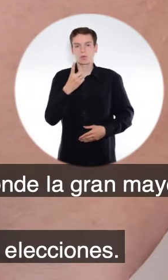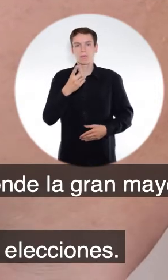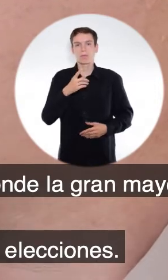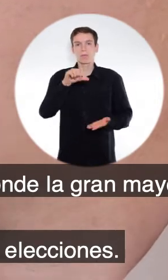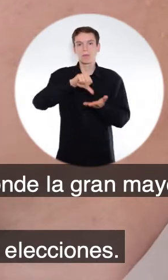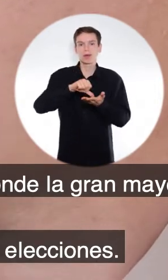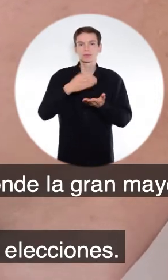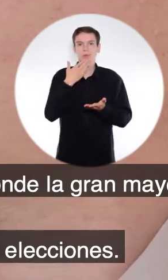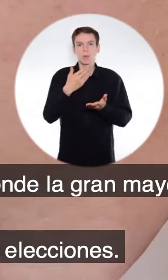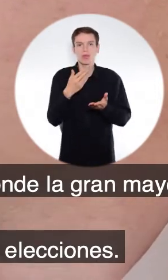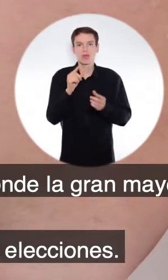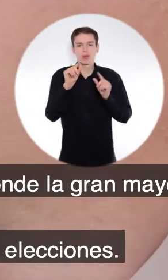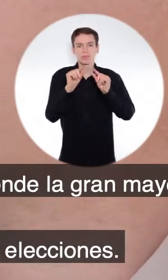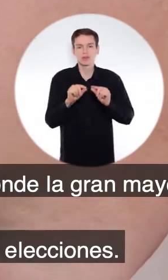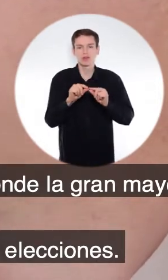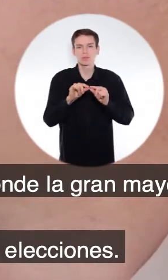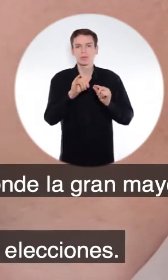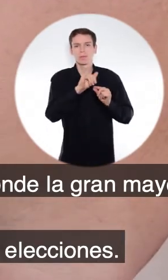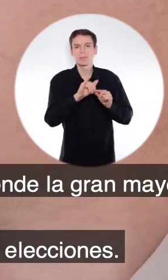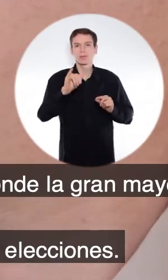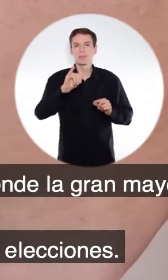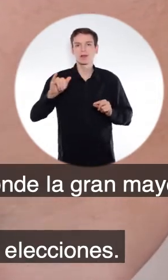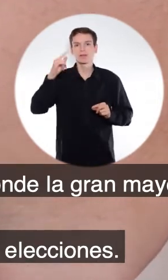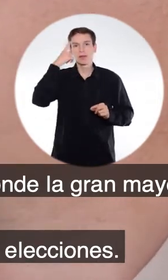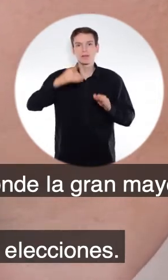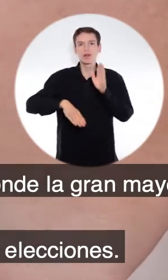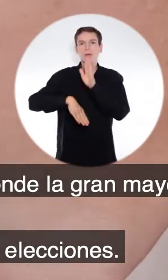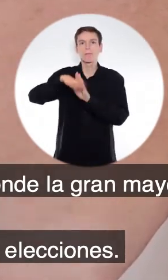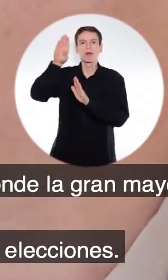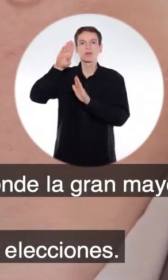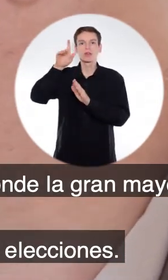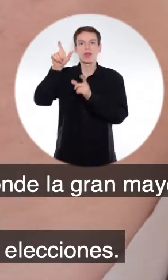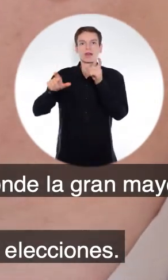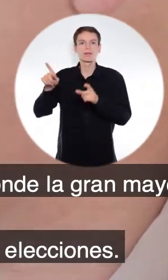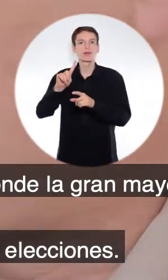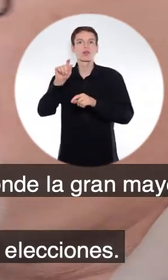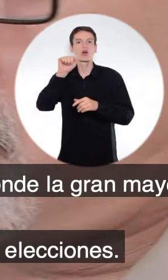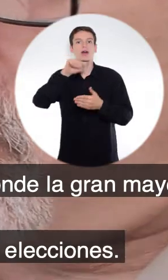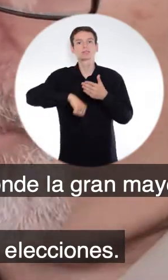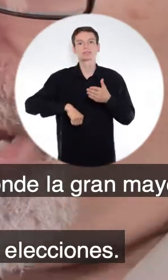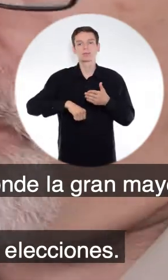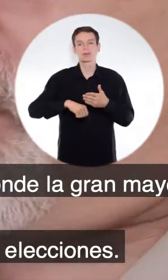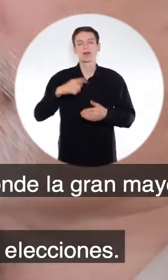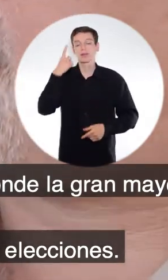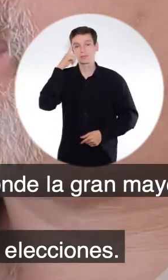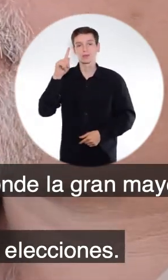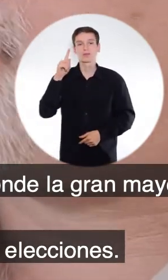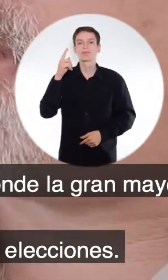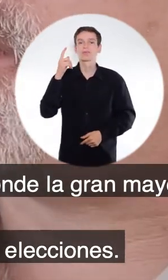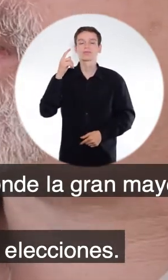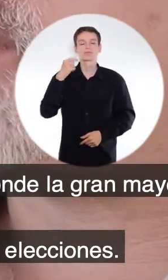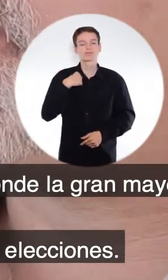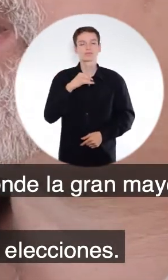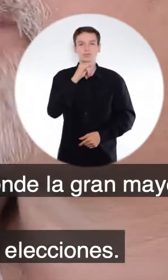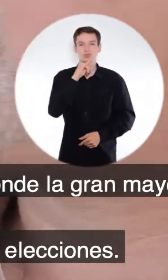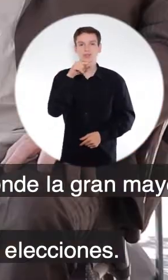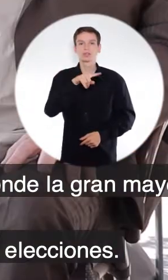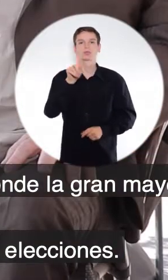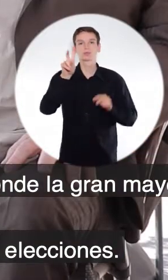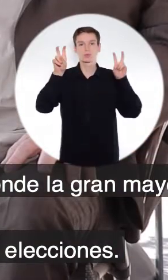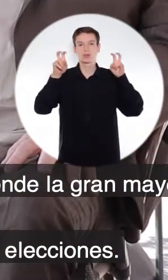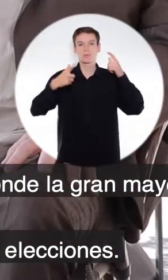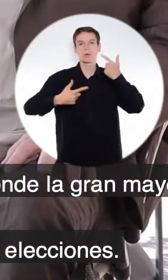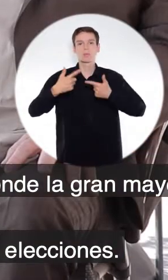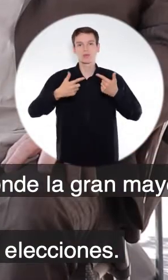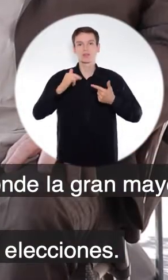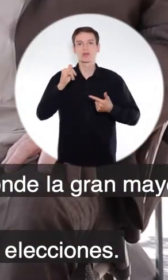minority and the vast majority isn't really accepting your legitimacy? So, but I don't know, that's a matter of politics, and we're gonna have to see